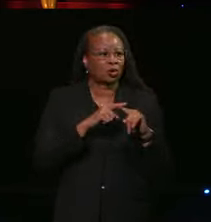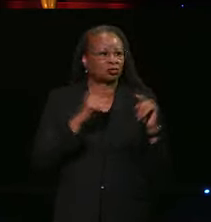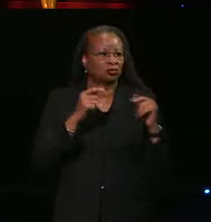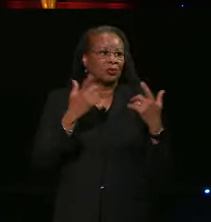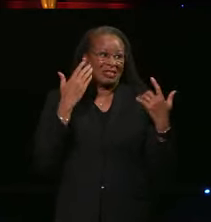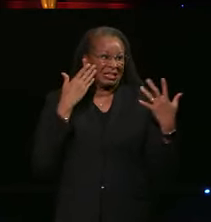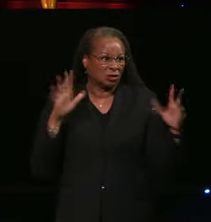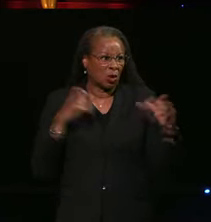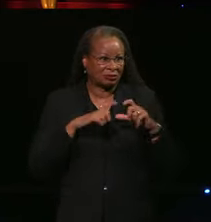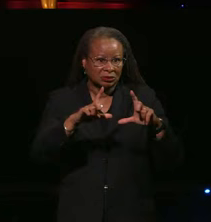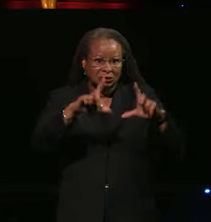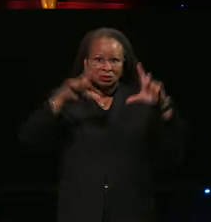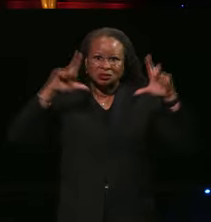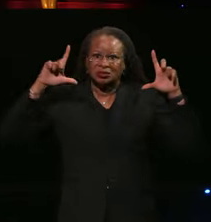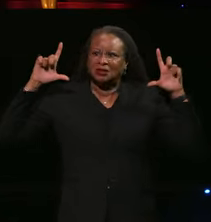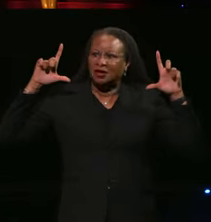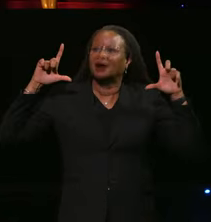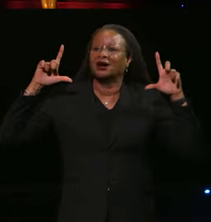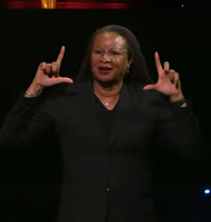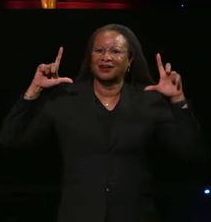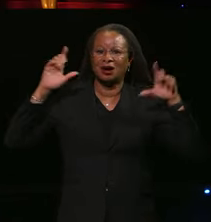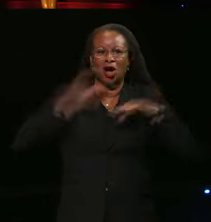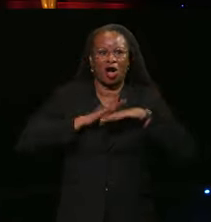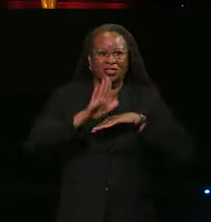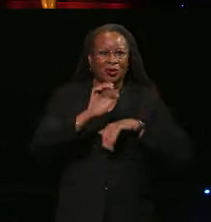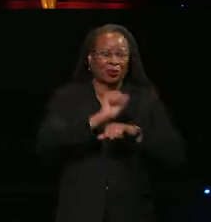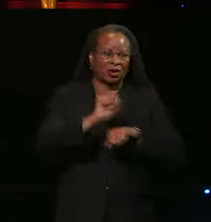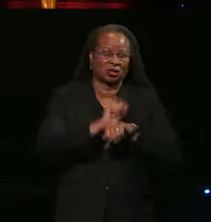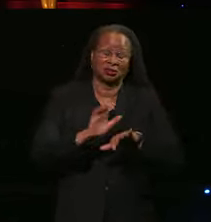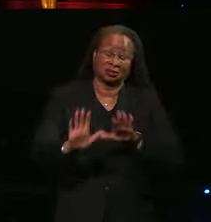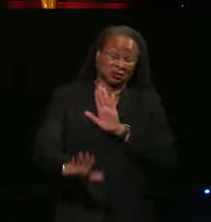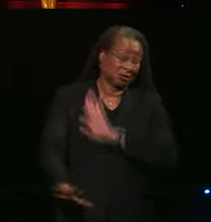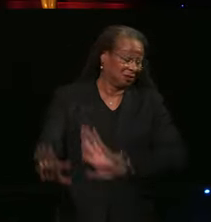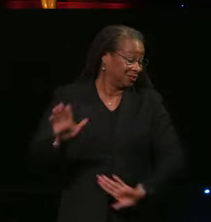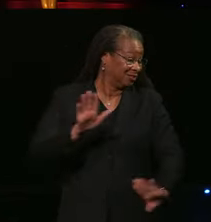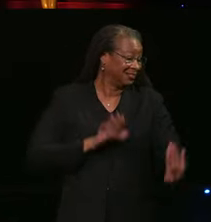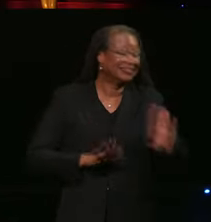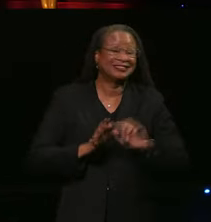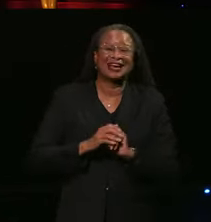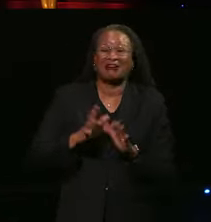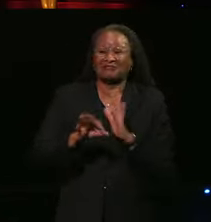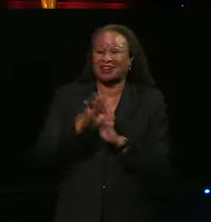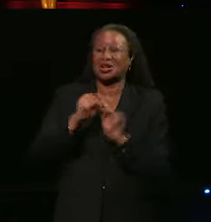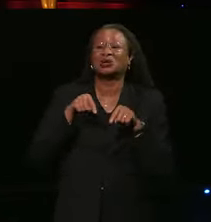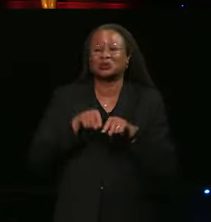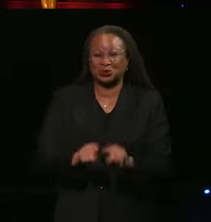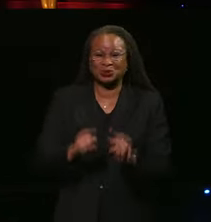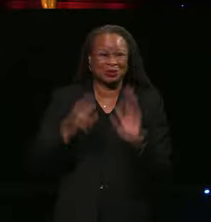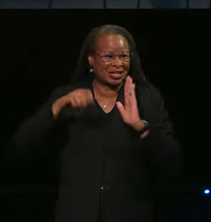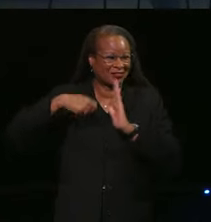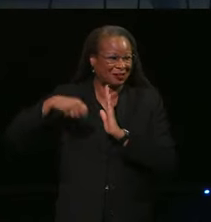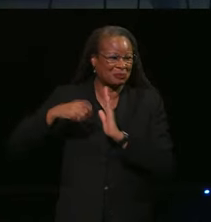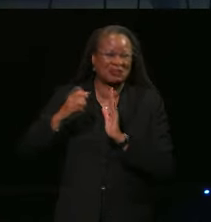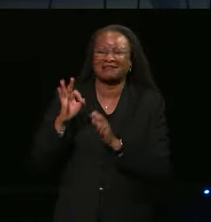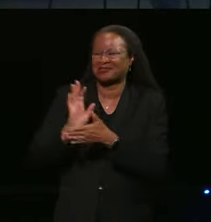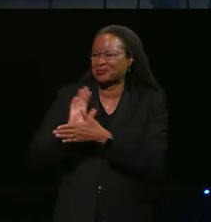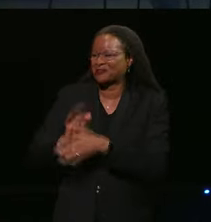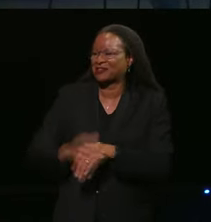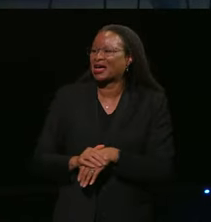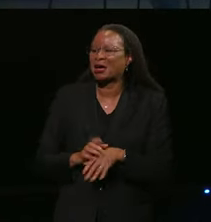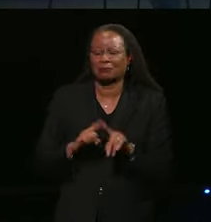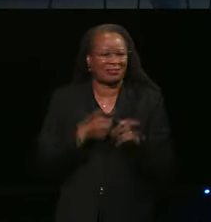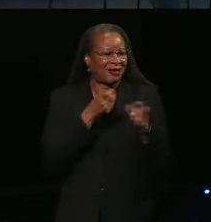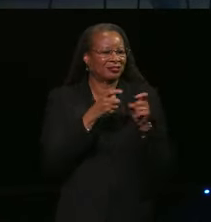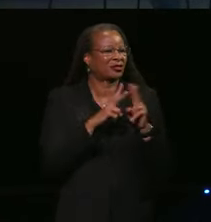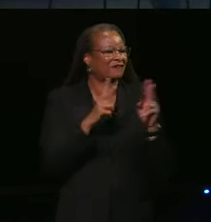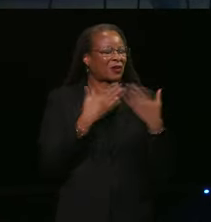close-ups on their work. To put it mildly. Which they found out during the shoot. Yeah. So, but you handled